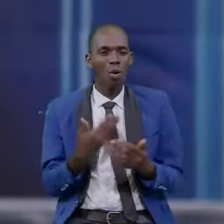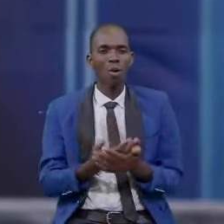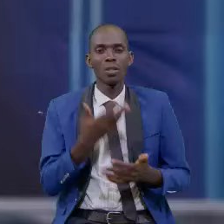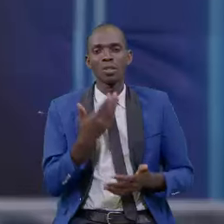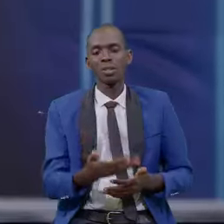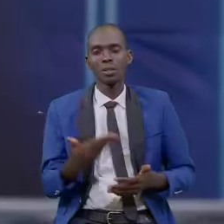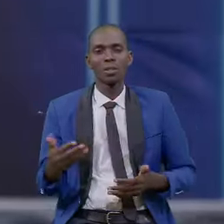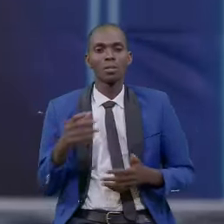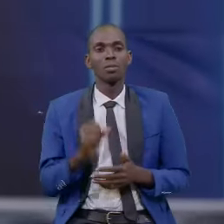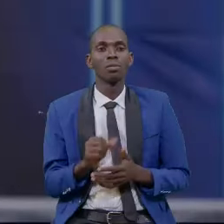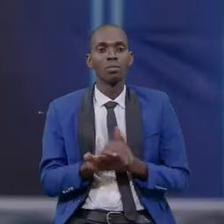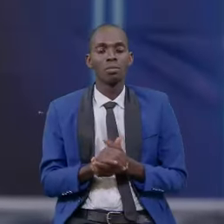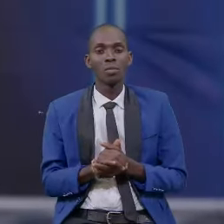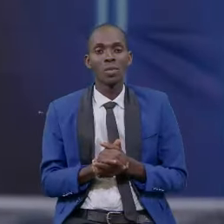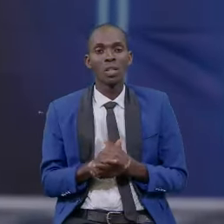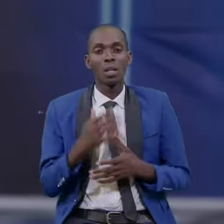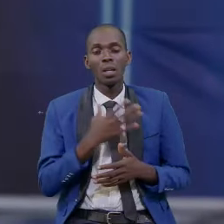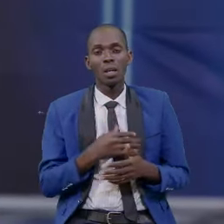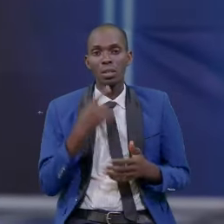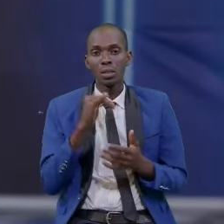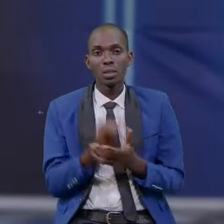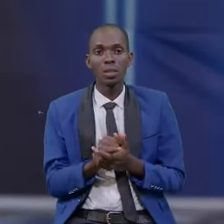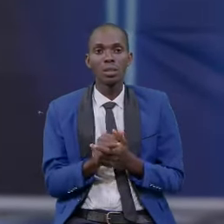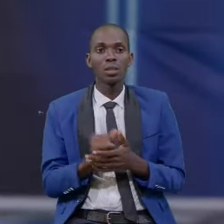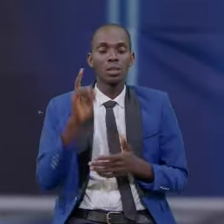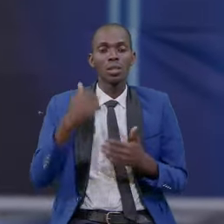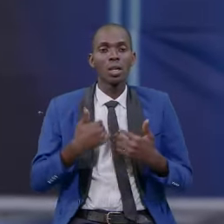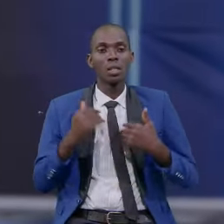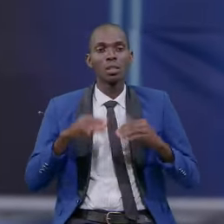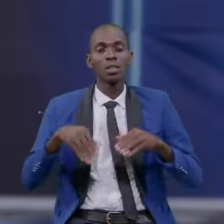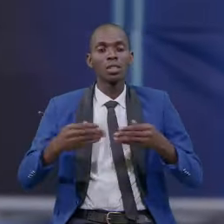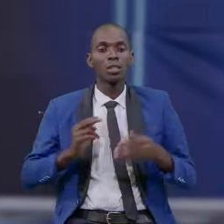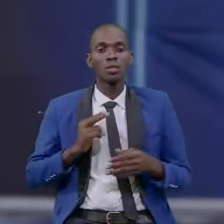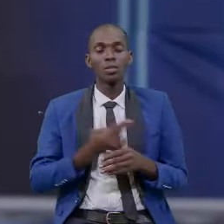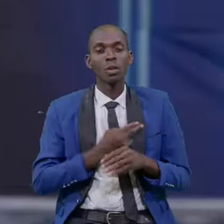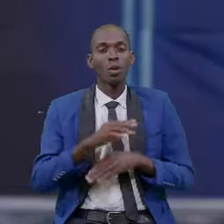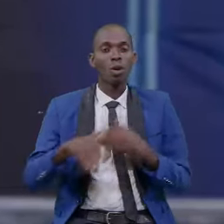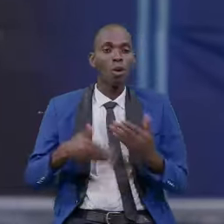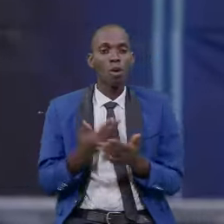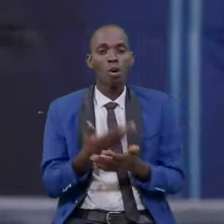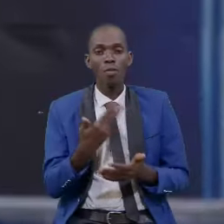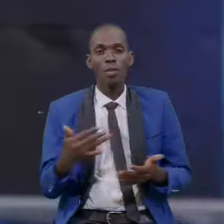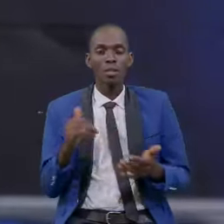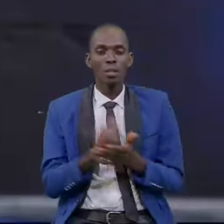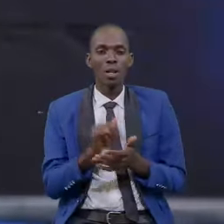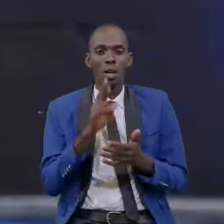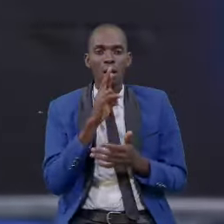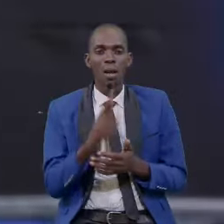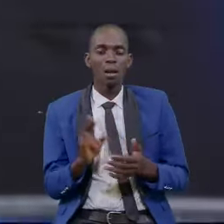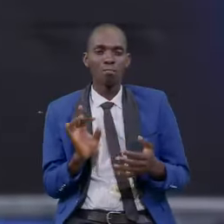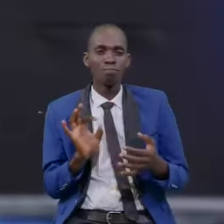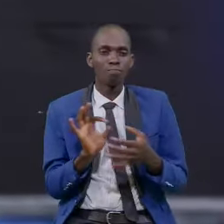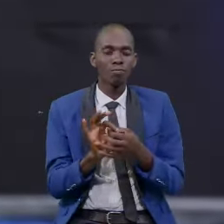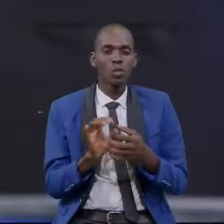says he has given us all things that pertain unto